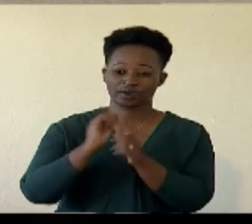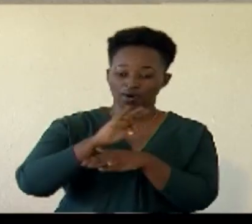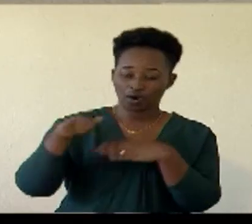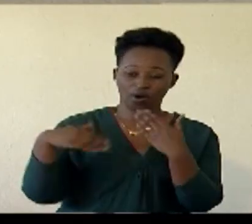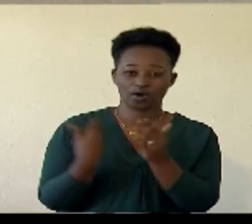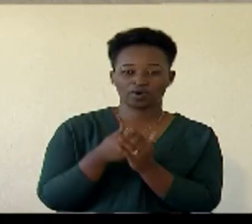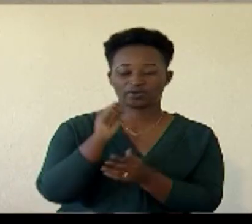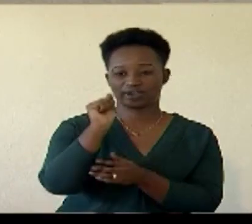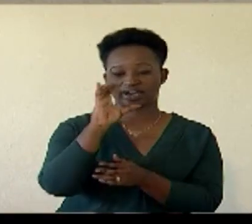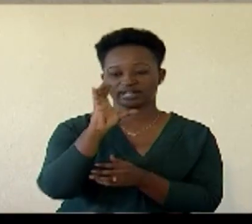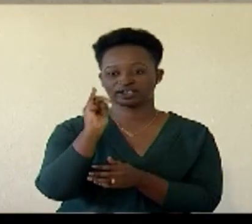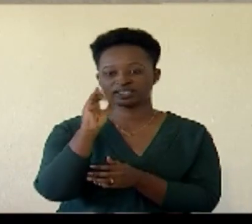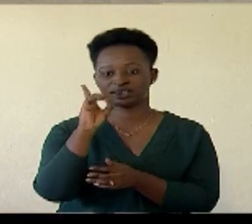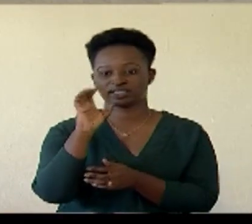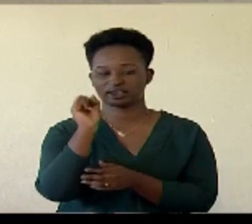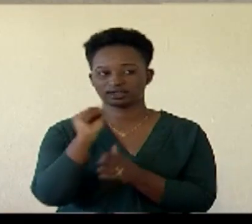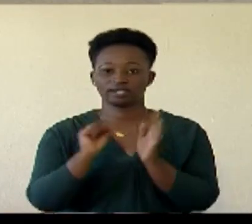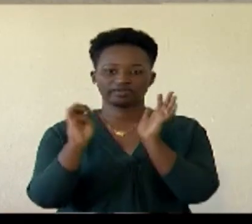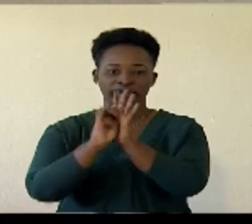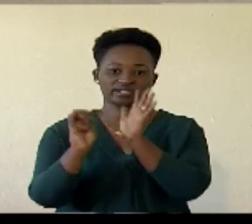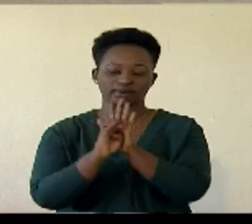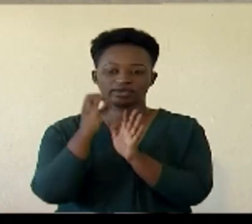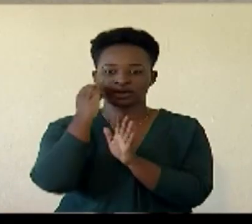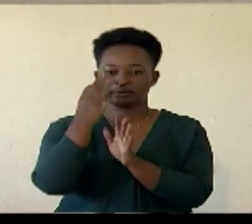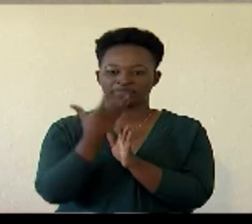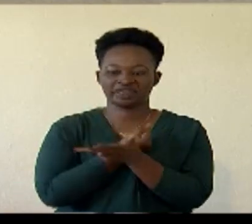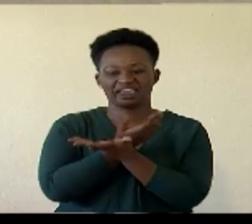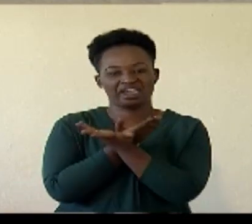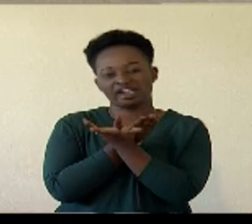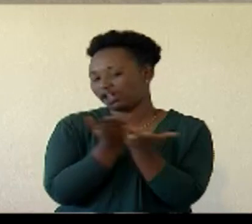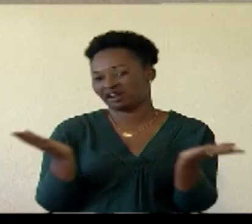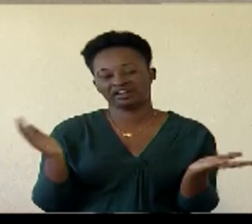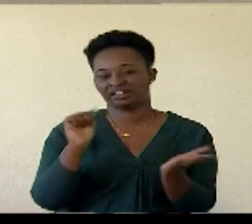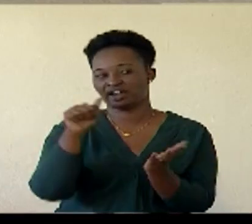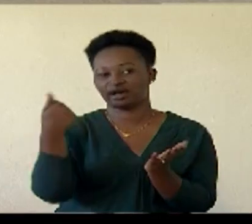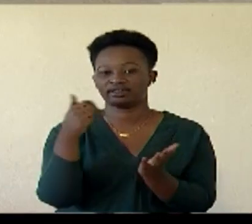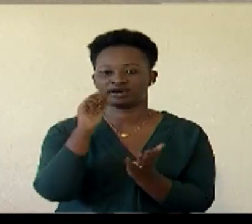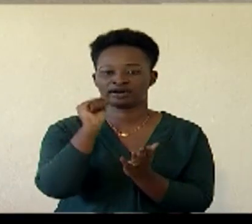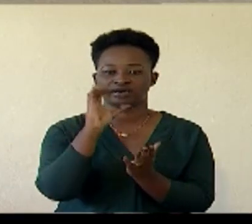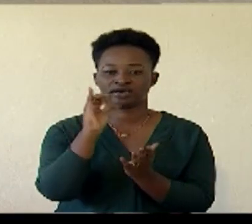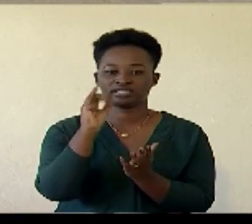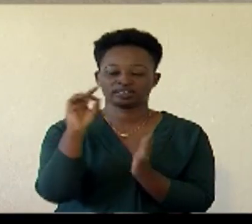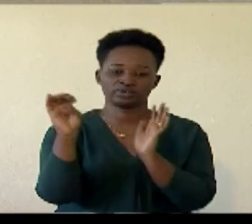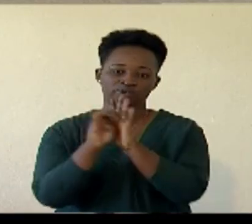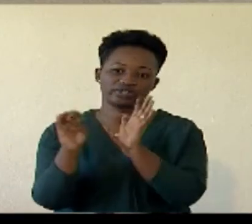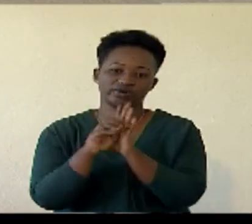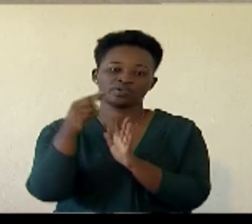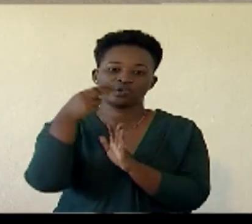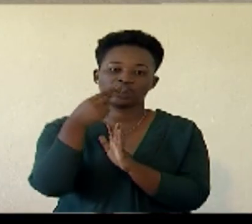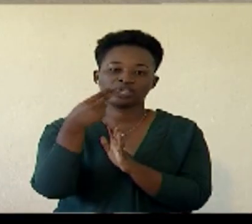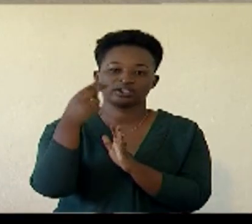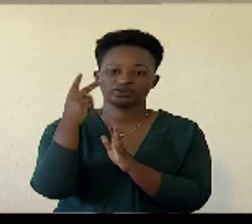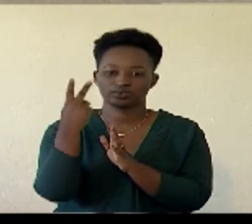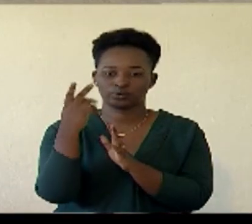for example, if you have an acid, any other acid, you may talk about either hydrochloric acid reacting